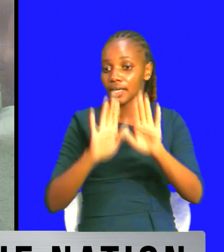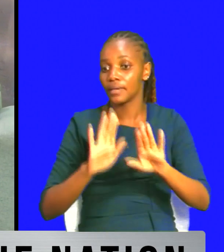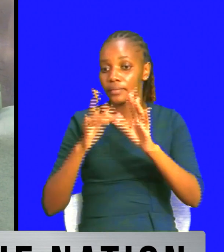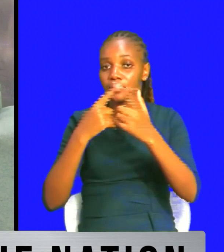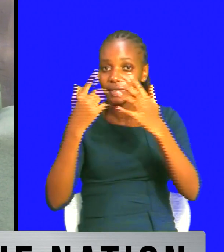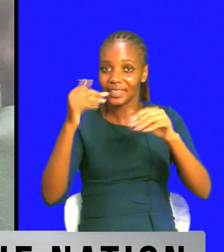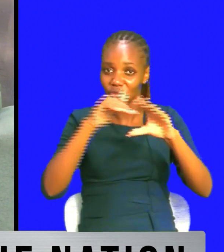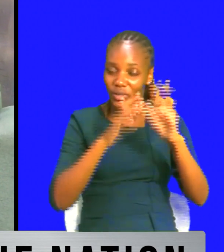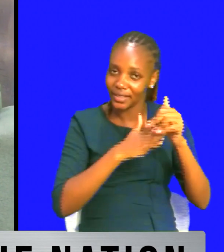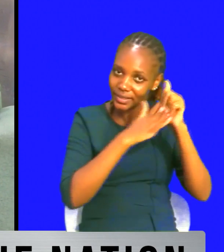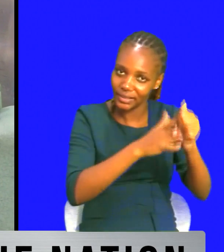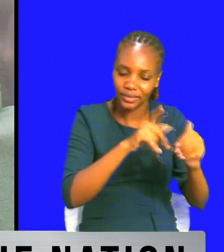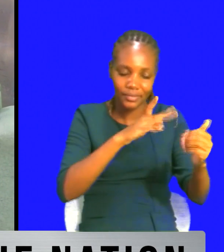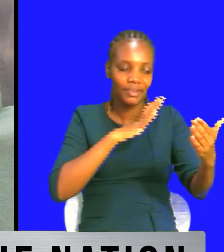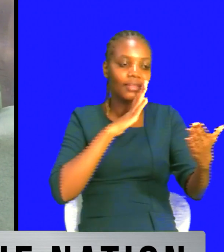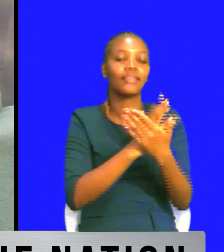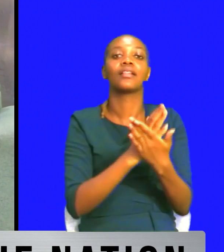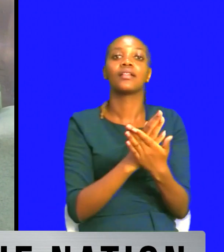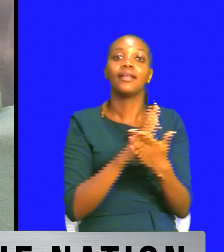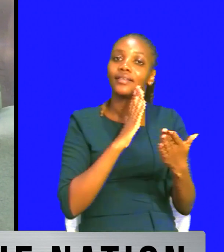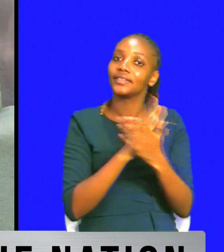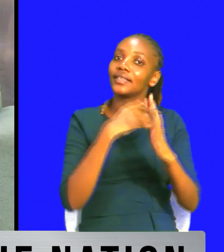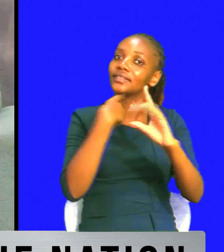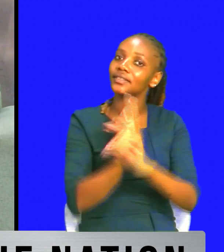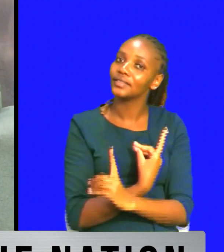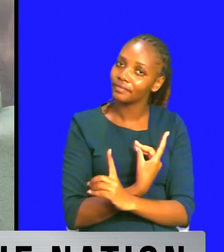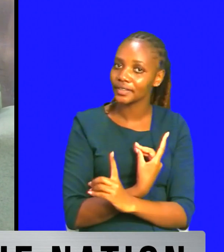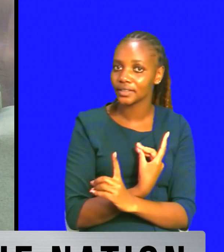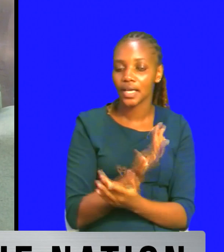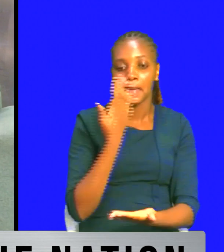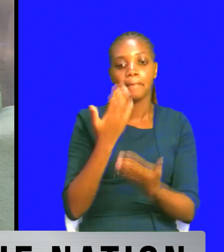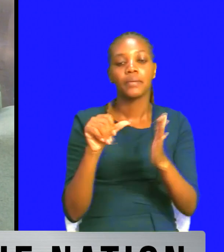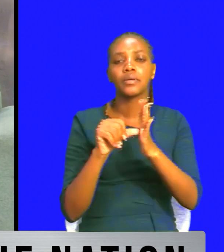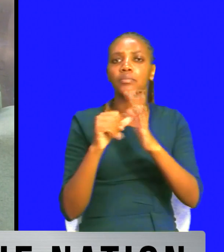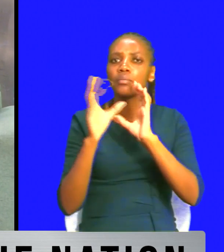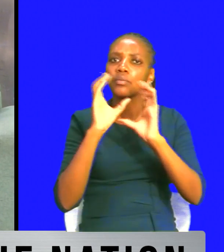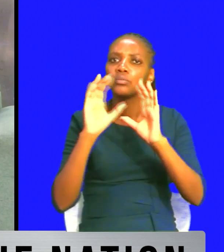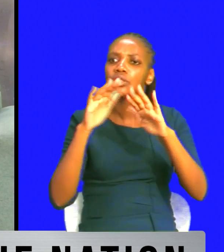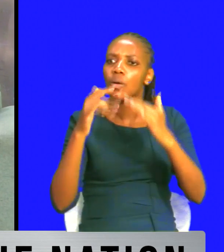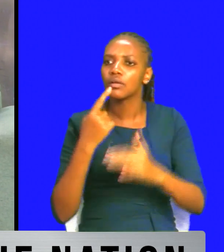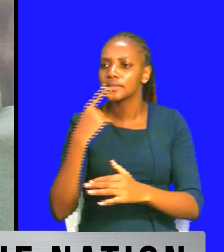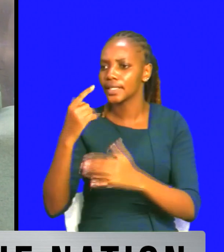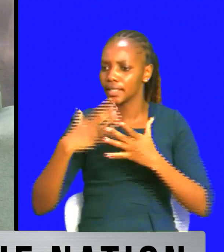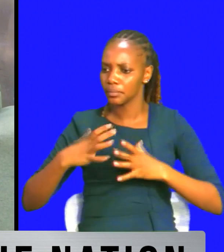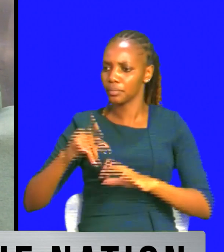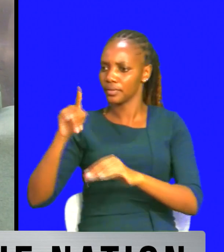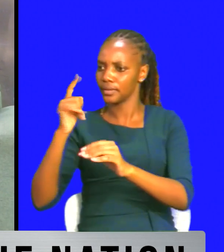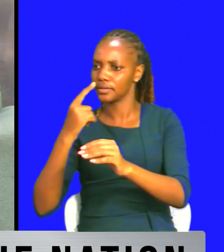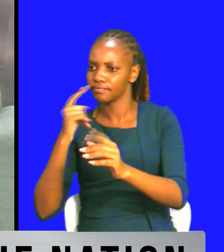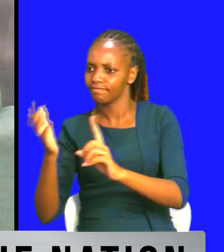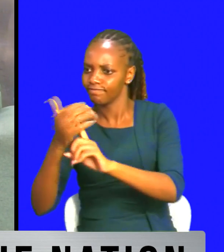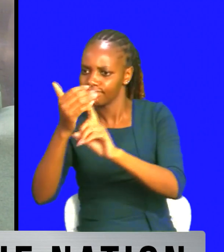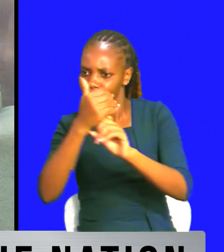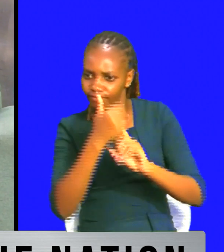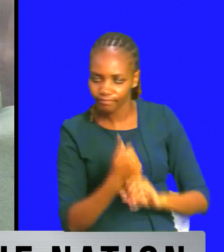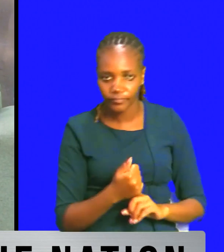in leadership and you realize that the reality is different. Is it a problem of communication then? Telling people that when I got here, you